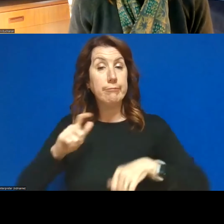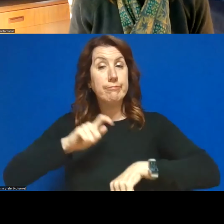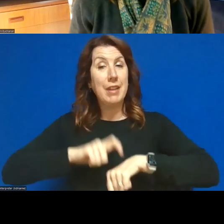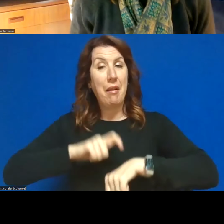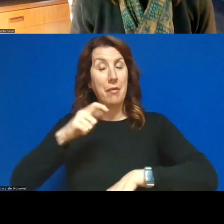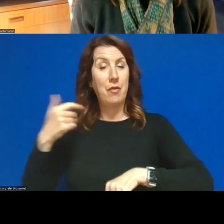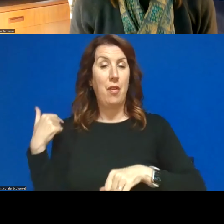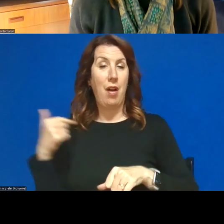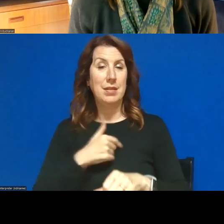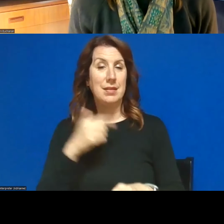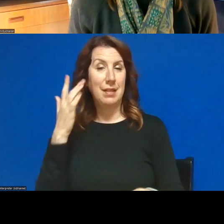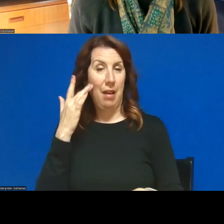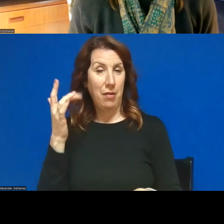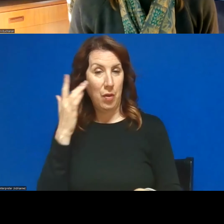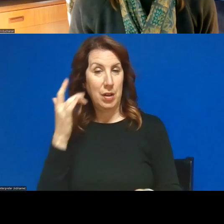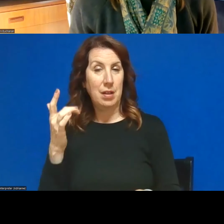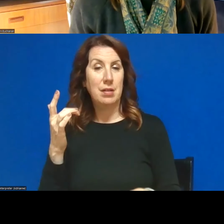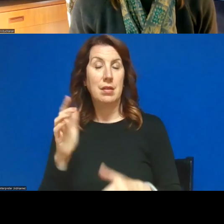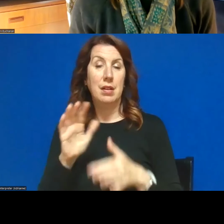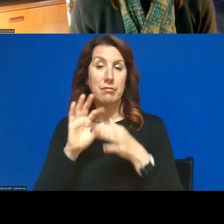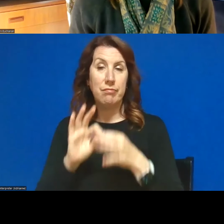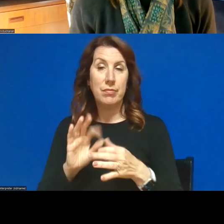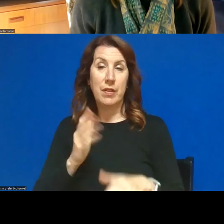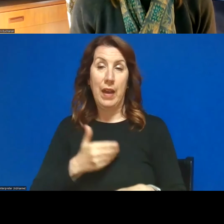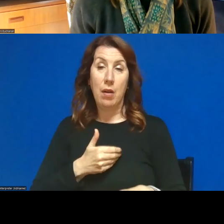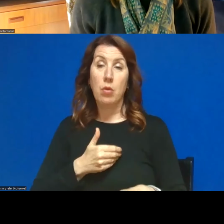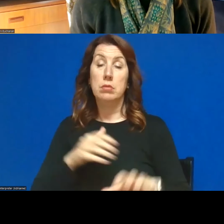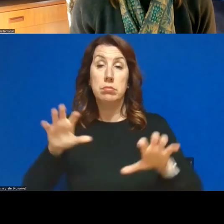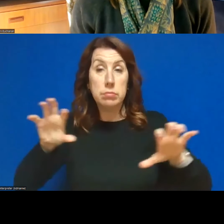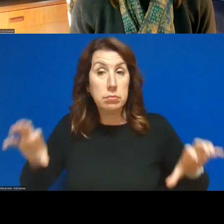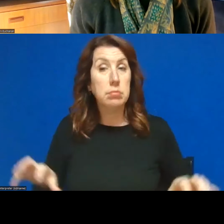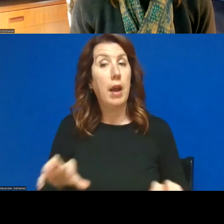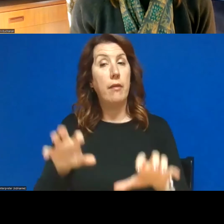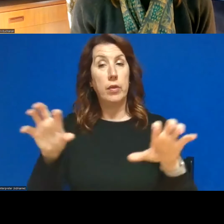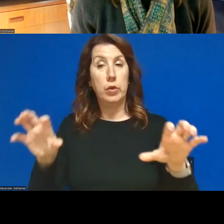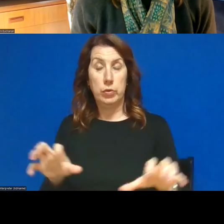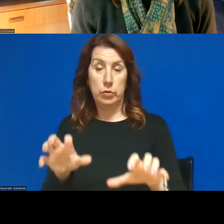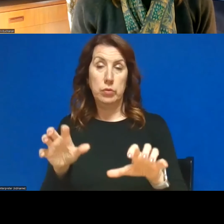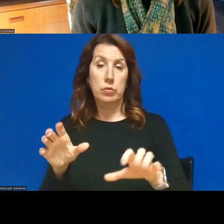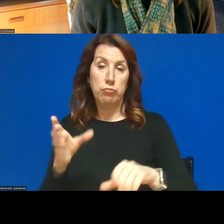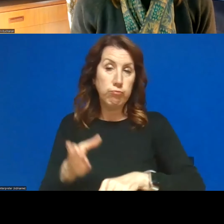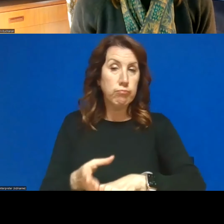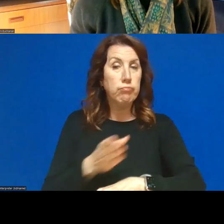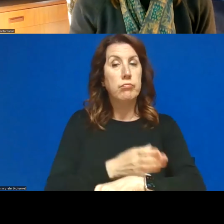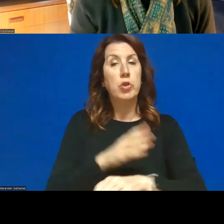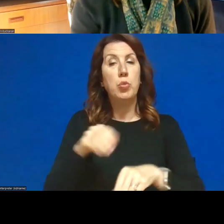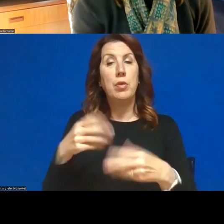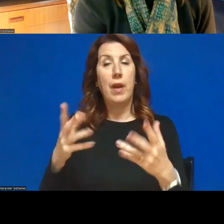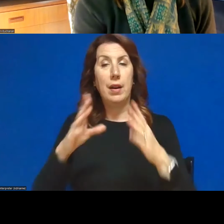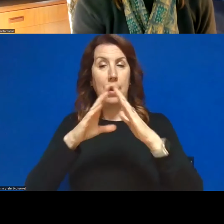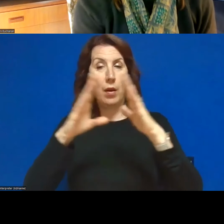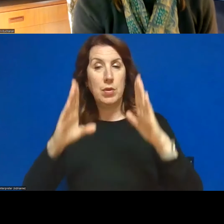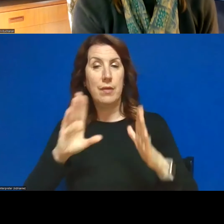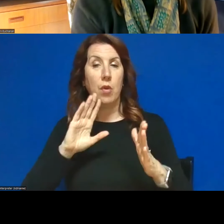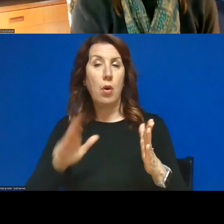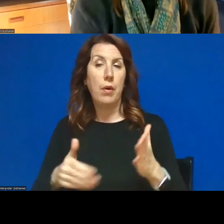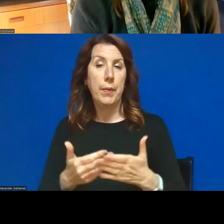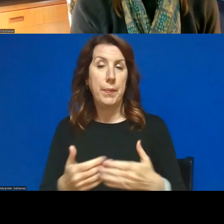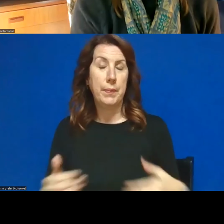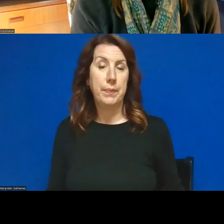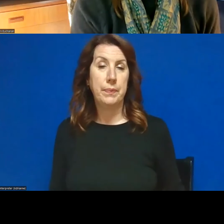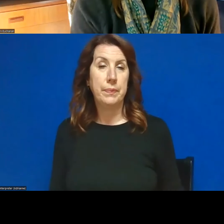in California in terms of our very ramped up efforts to provide housing for all. So next slide.